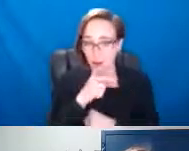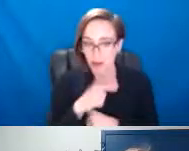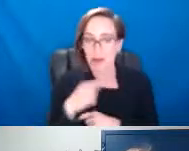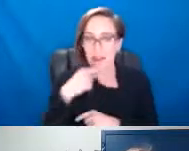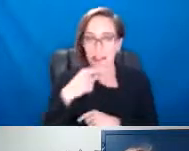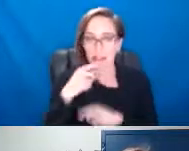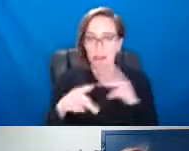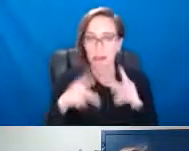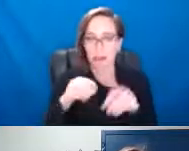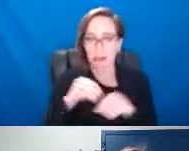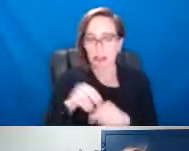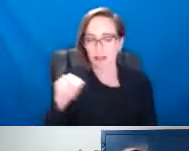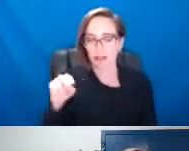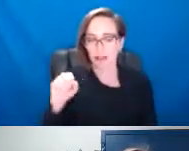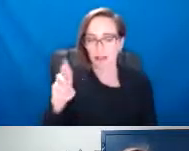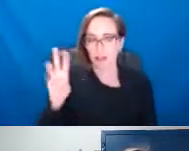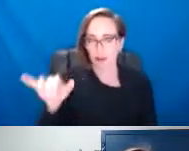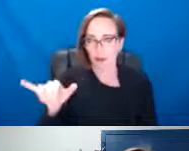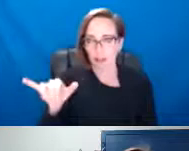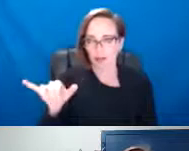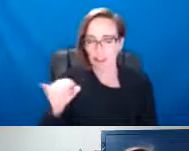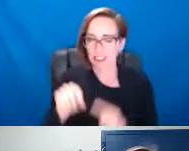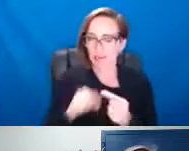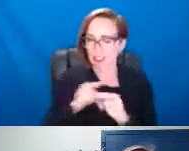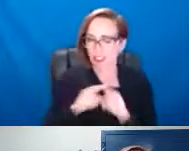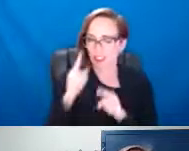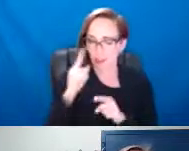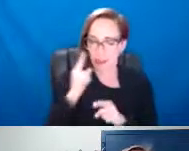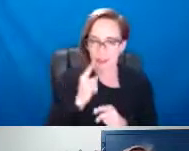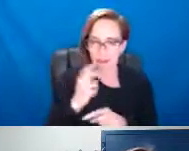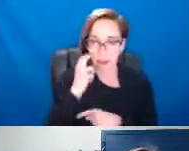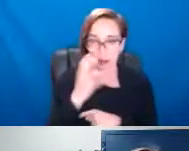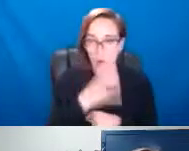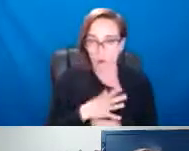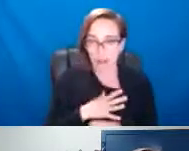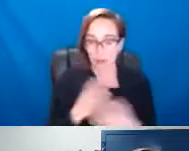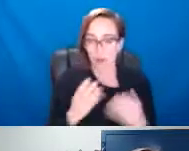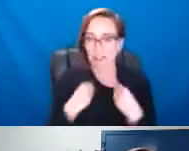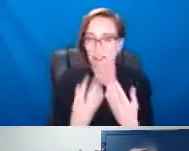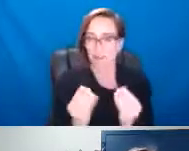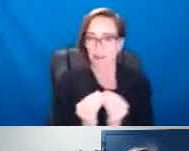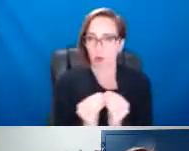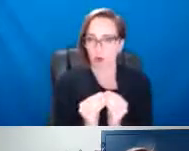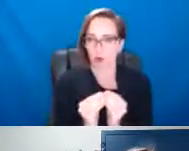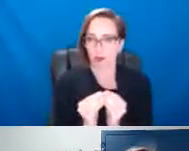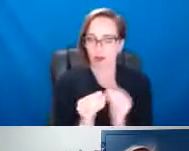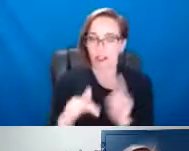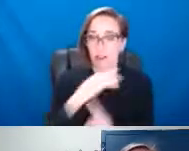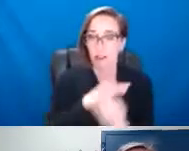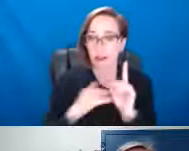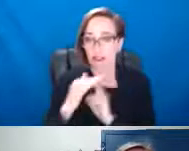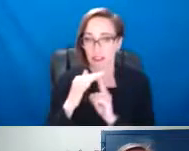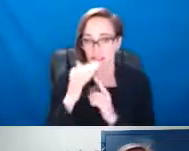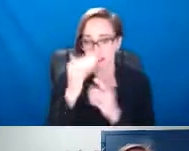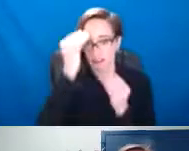it was for a deaf-blind woman so that they were able to give her more environmental